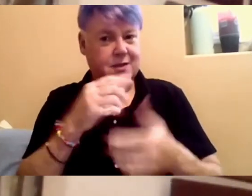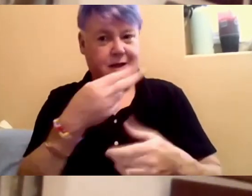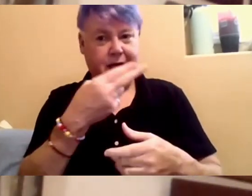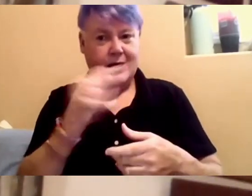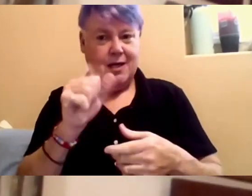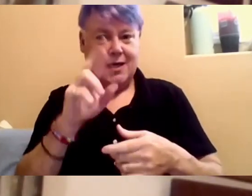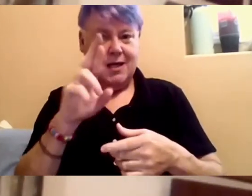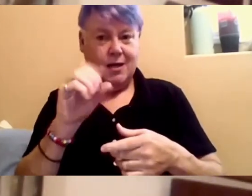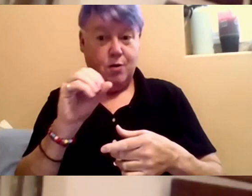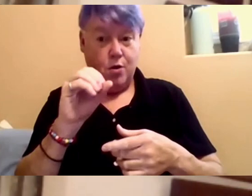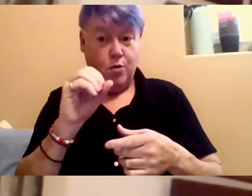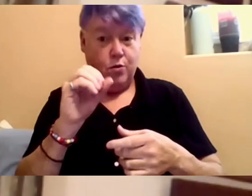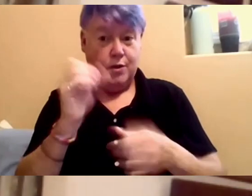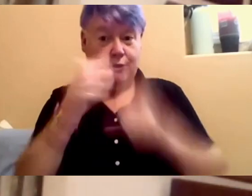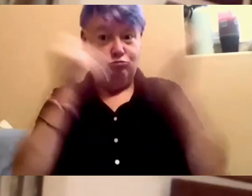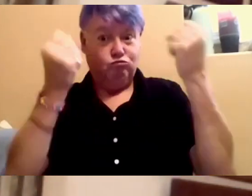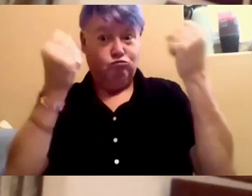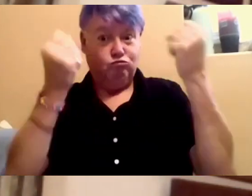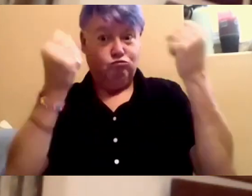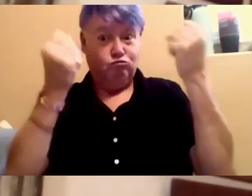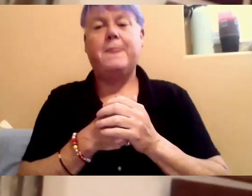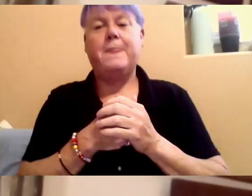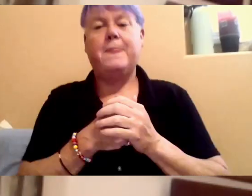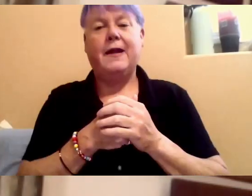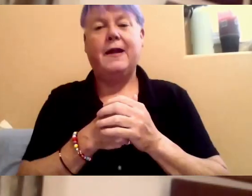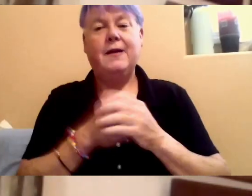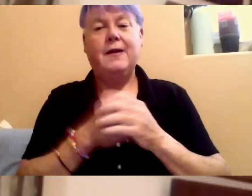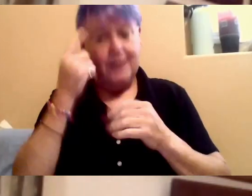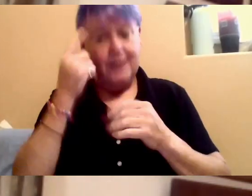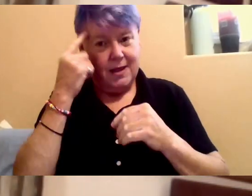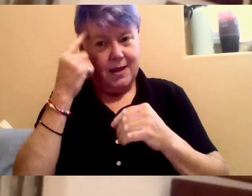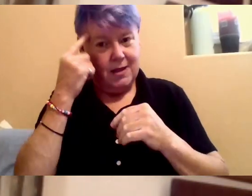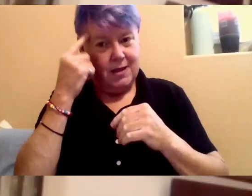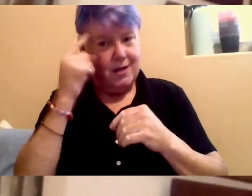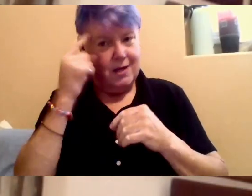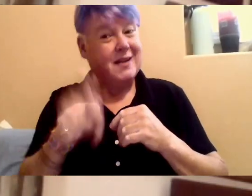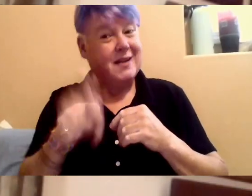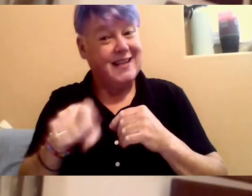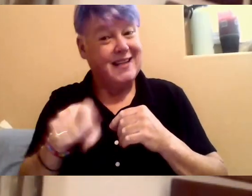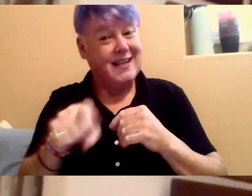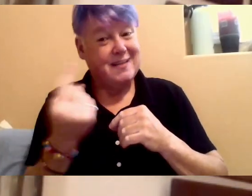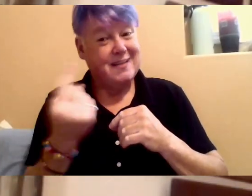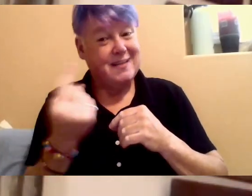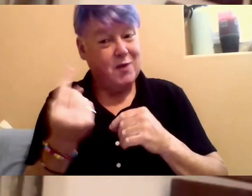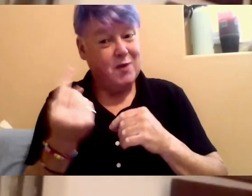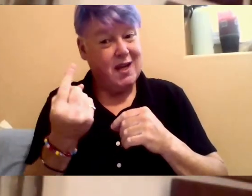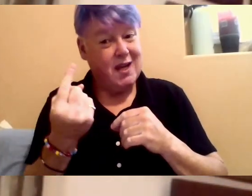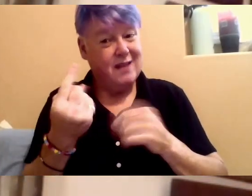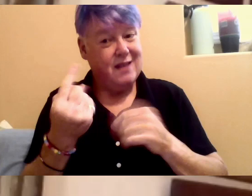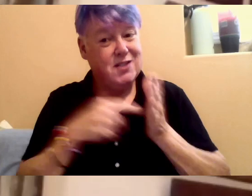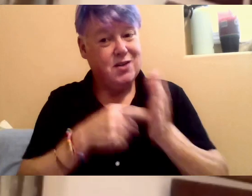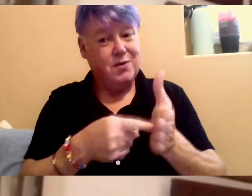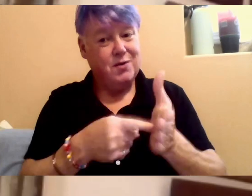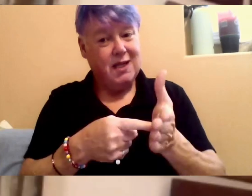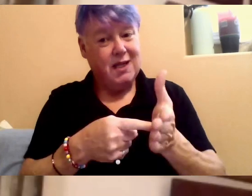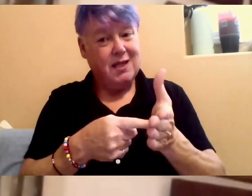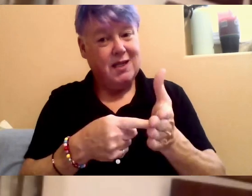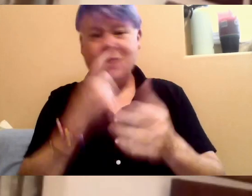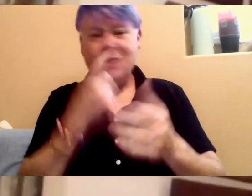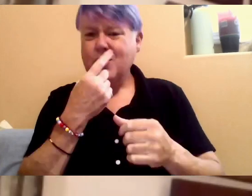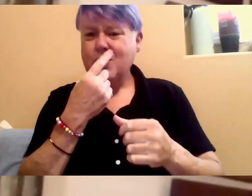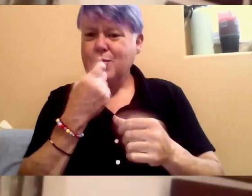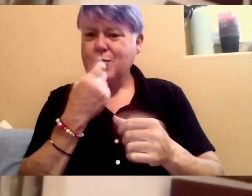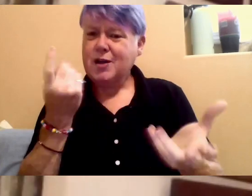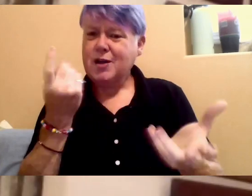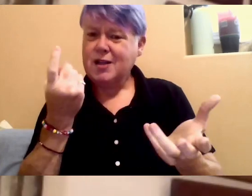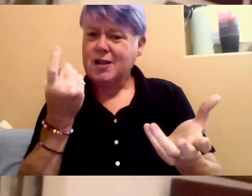but nonetheless. And I thought, well, I'm going to need some way of demonstrating who he is. So I decided to